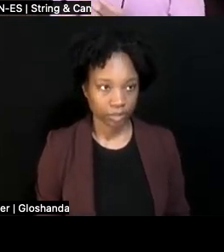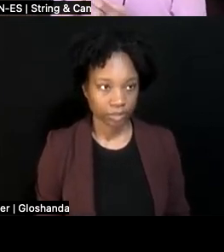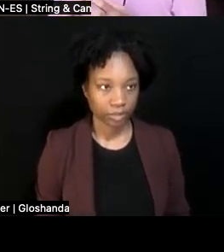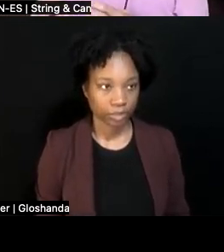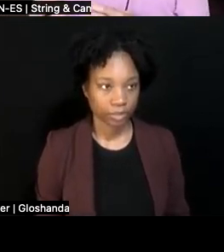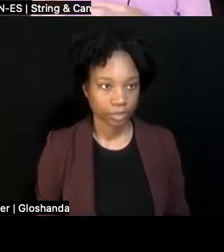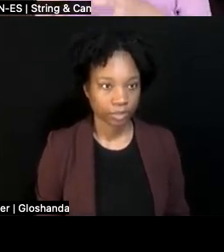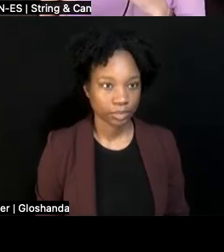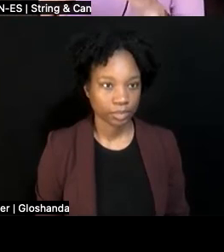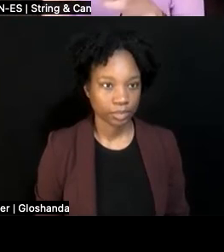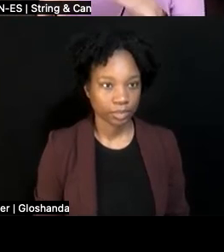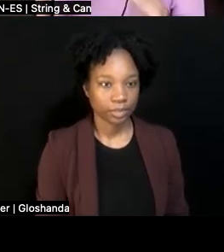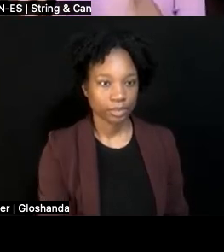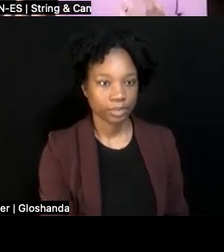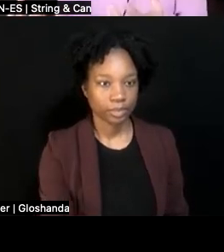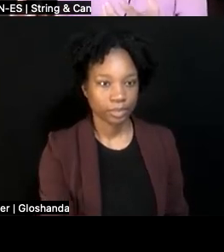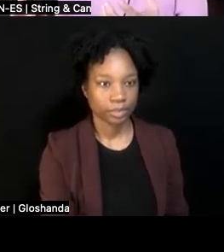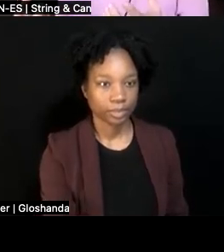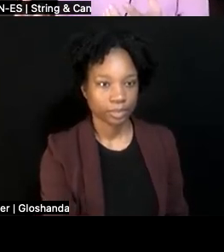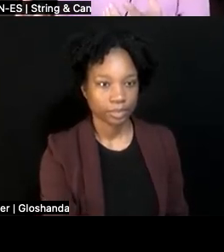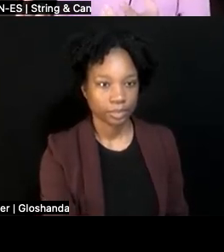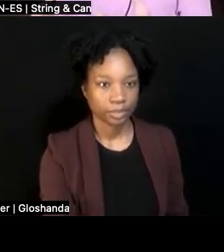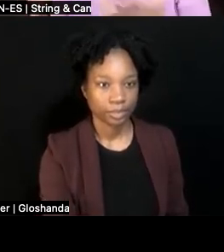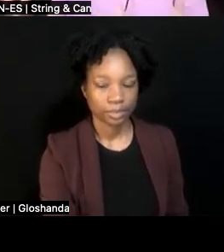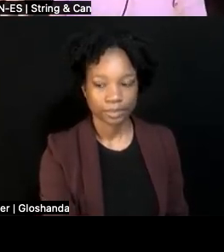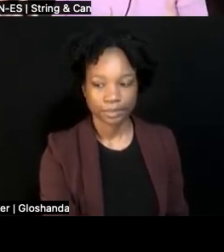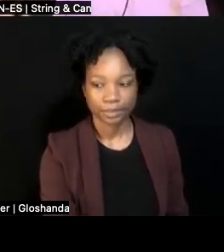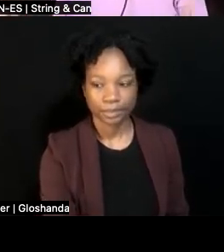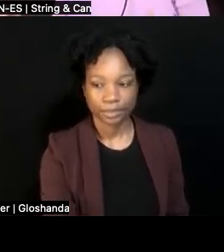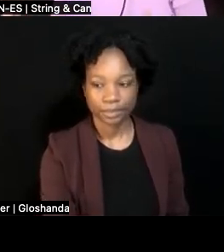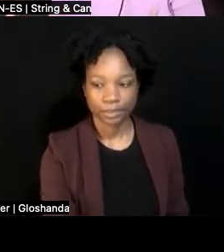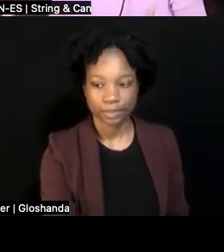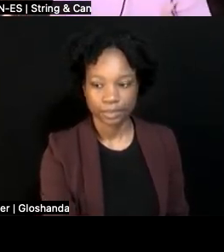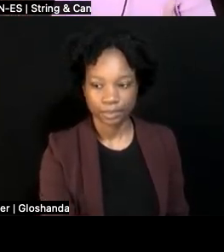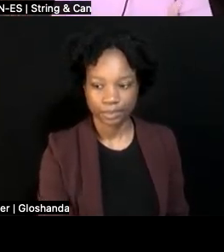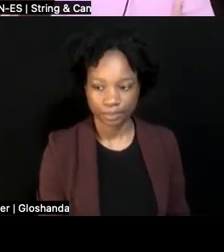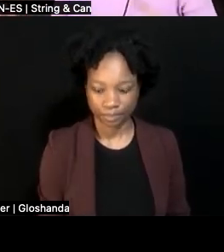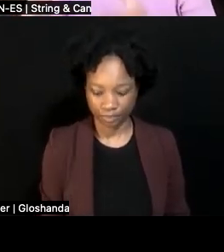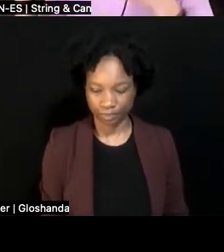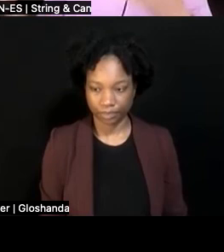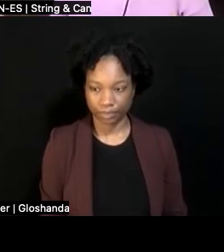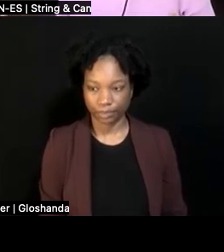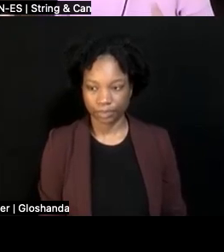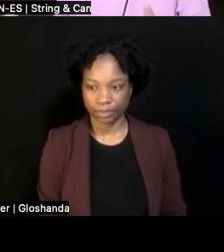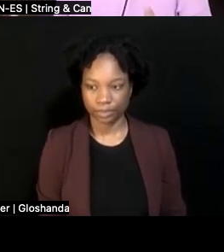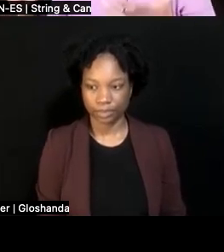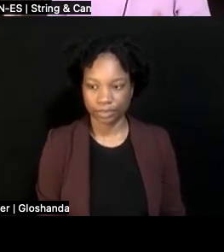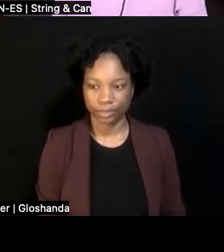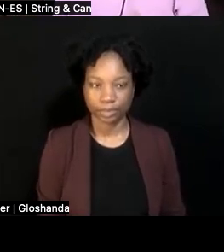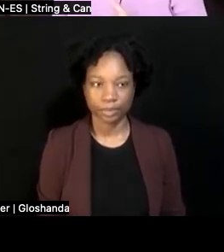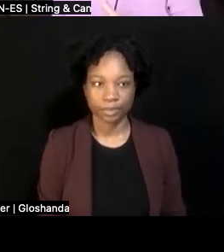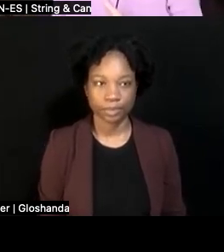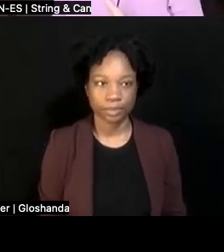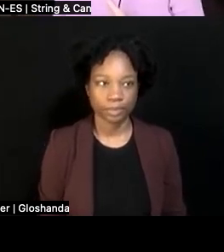example, when we think about creation myths, everyone knows the Christian creation myth. There are films made about the